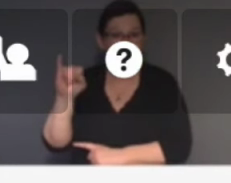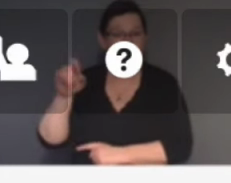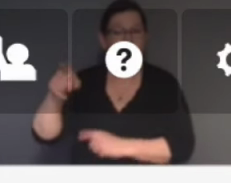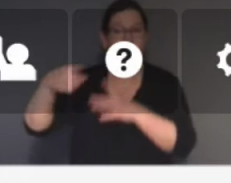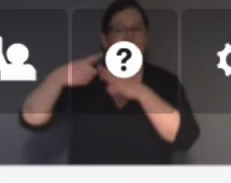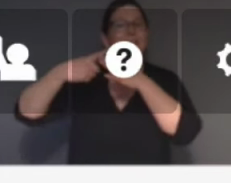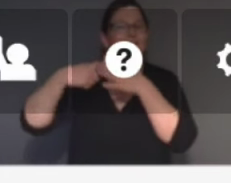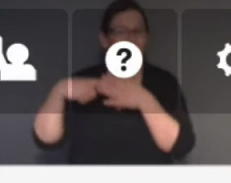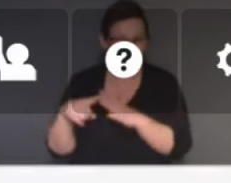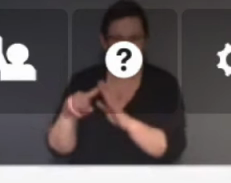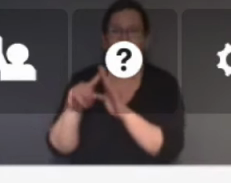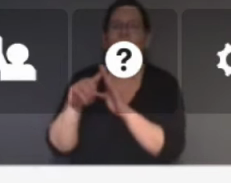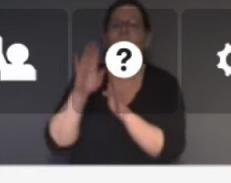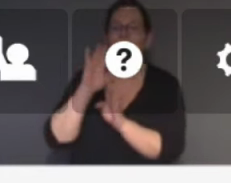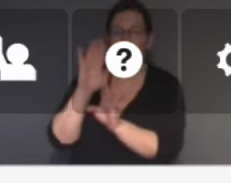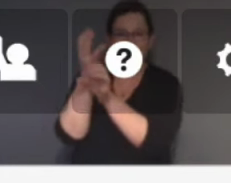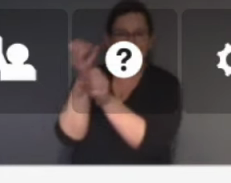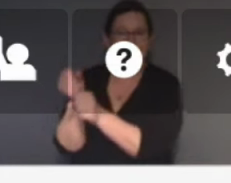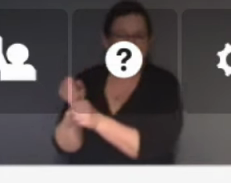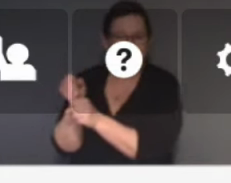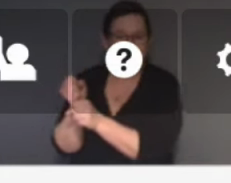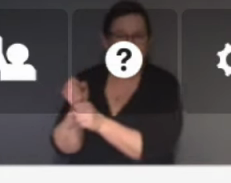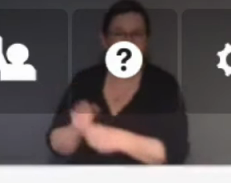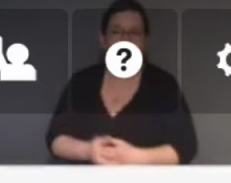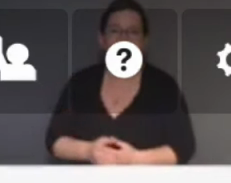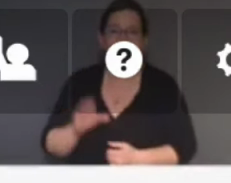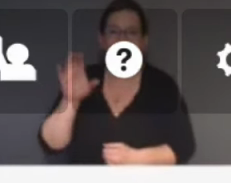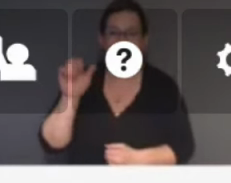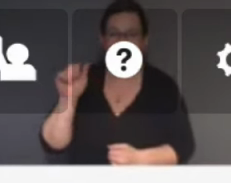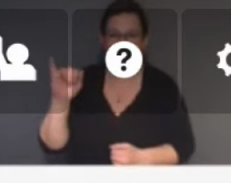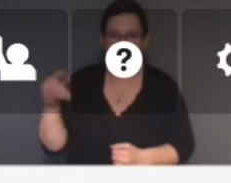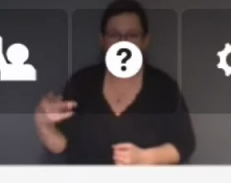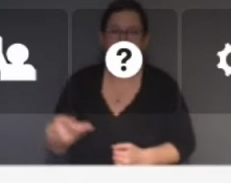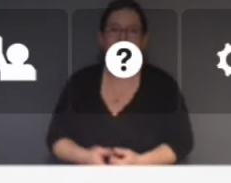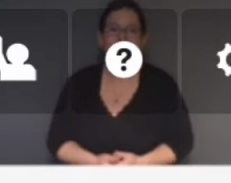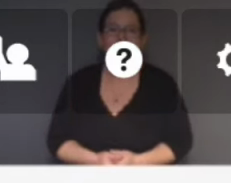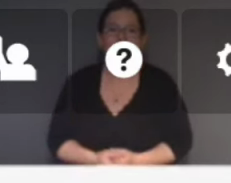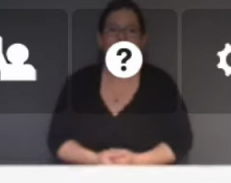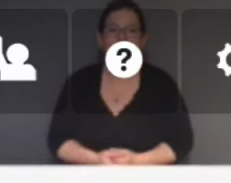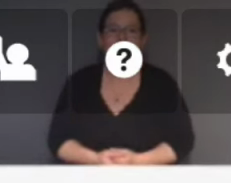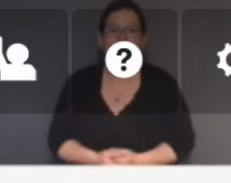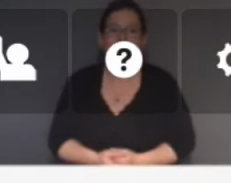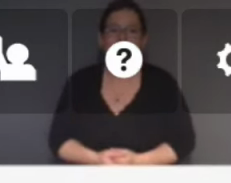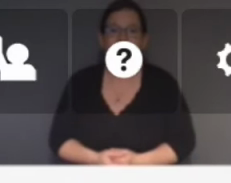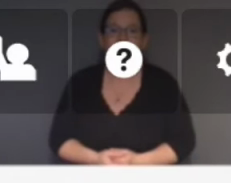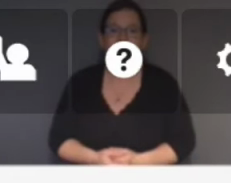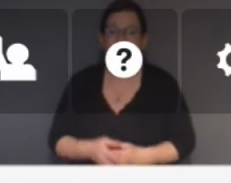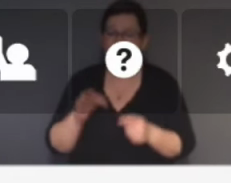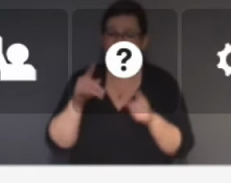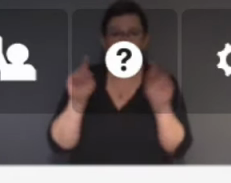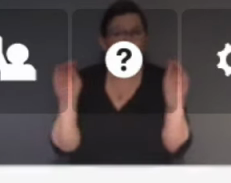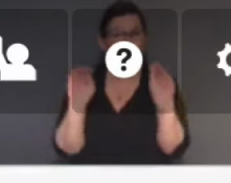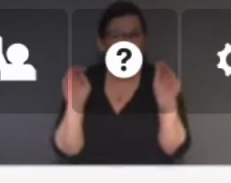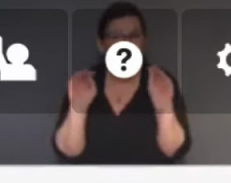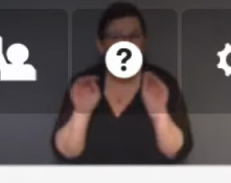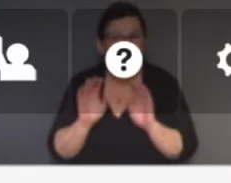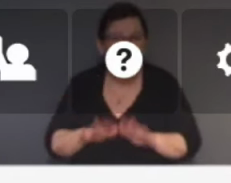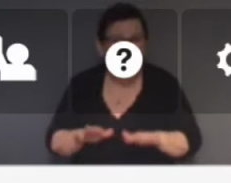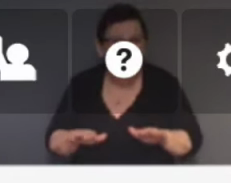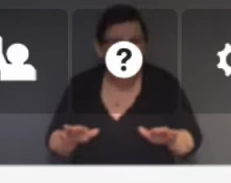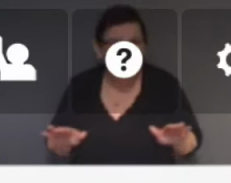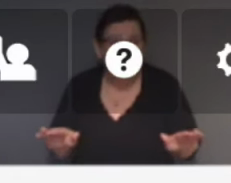If you don't have children, you can apply for the GST HST credit and Climate Action